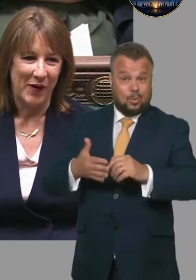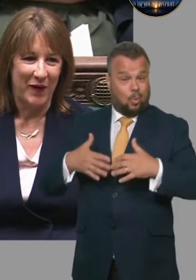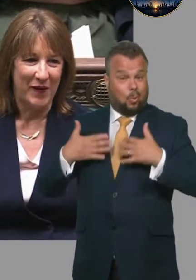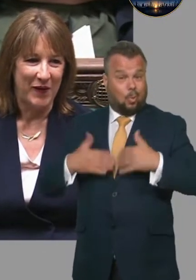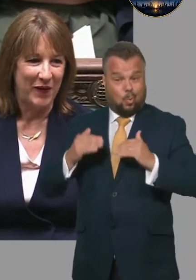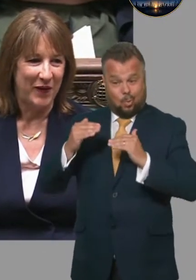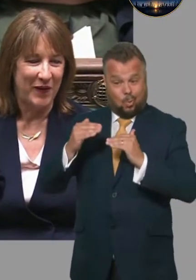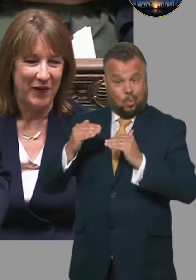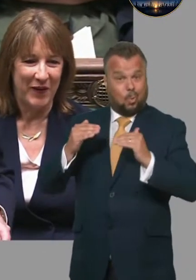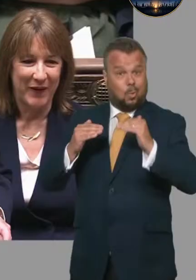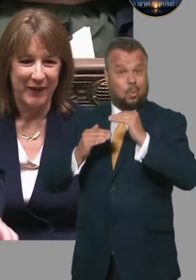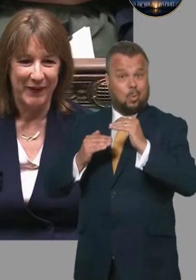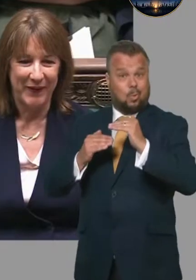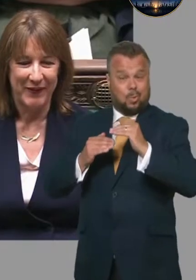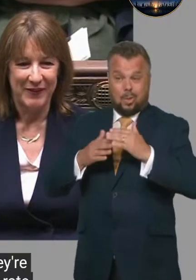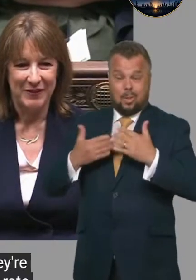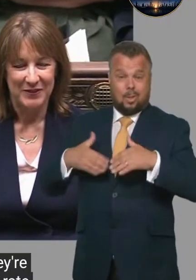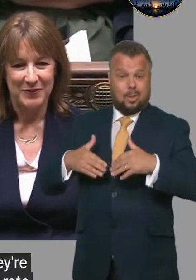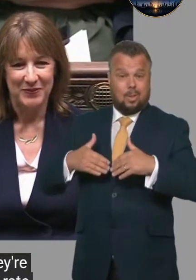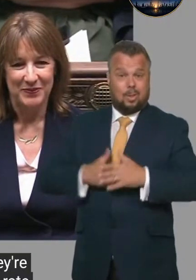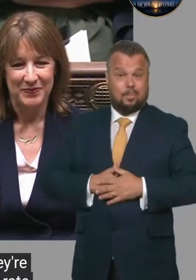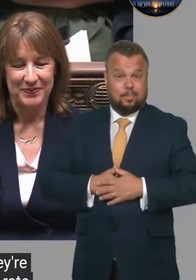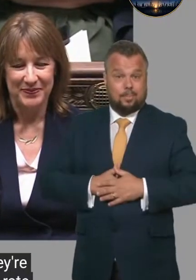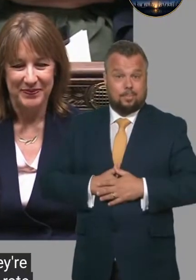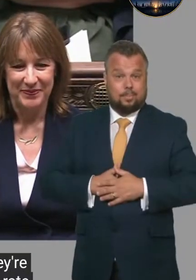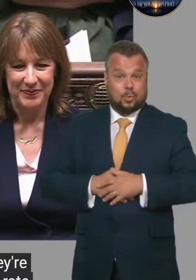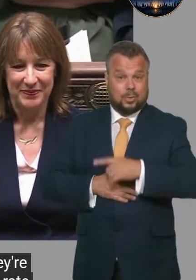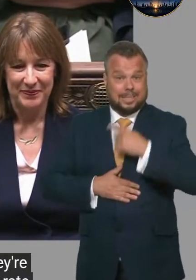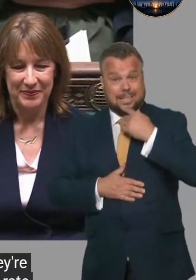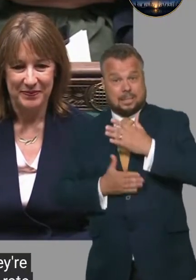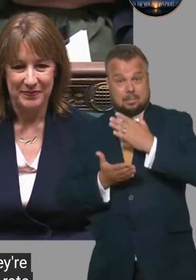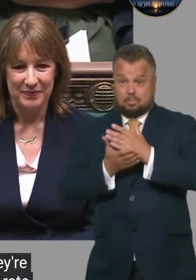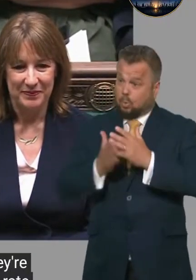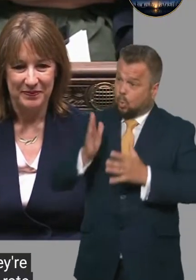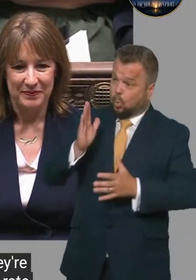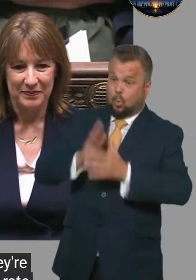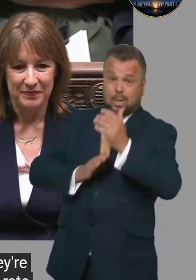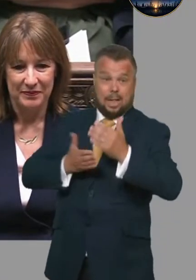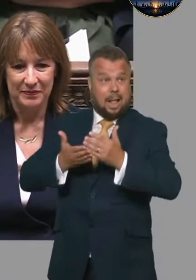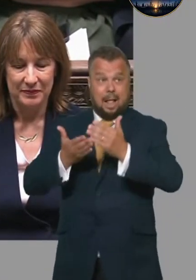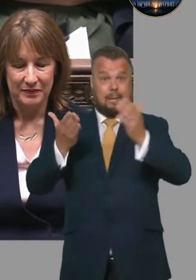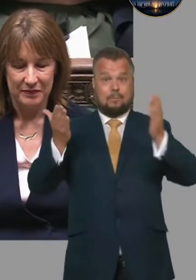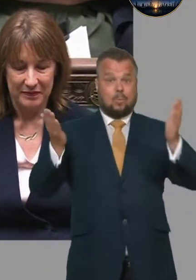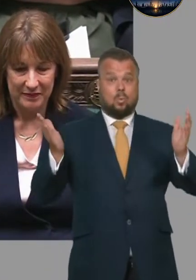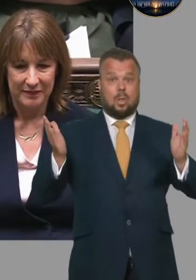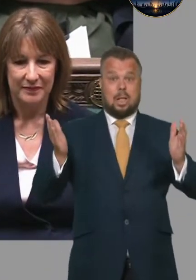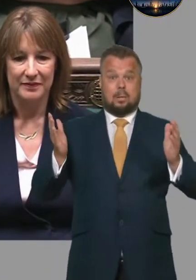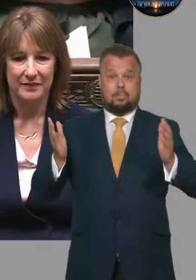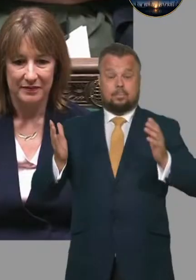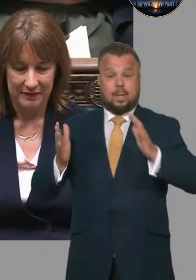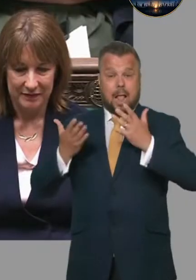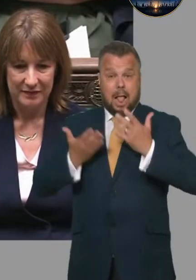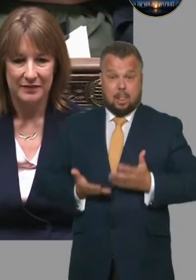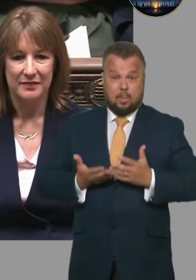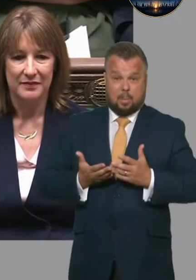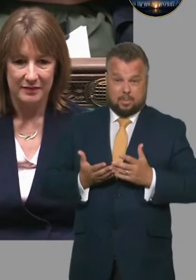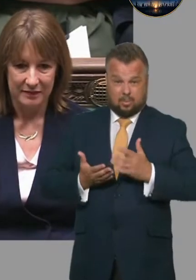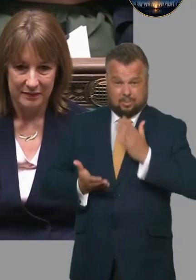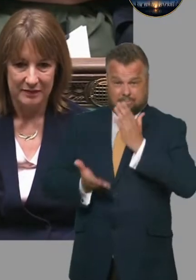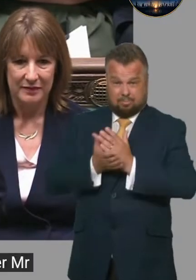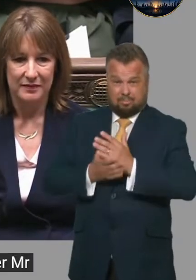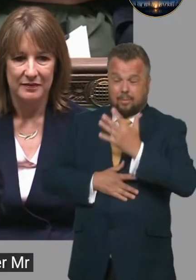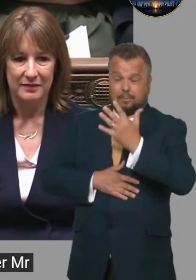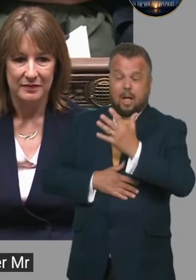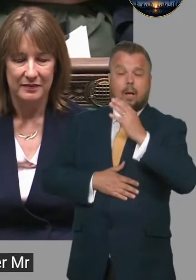get back into power. Mr. Speaker, meanwhile, back on these benches, we've delivered the biggest sustained boost to defence spending since